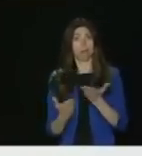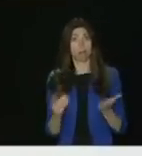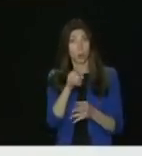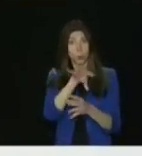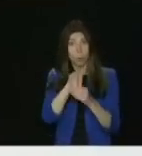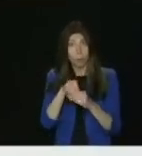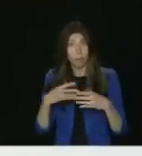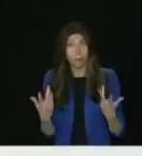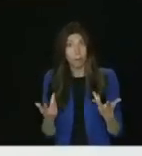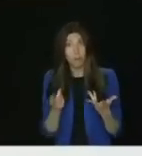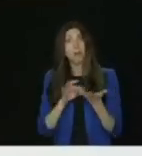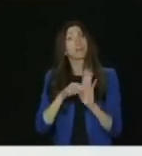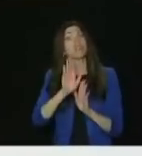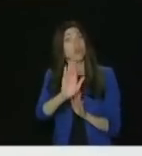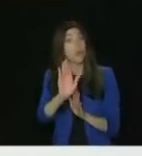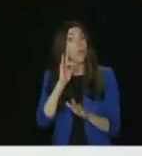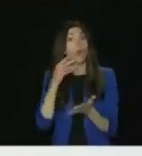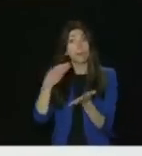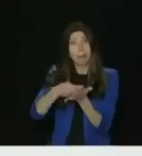corporate accounts will be frozen.